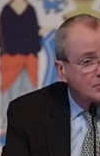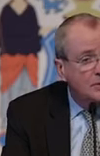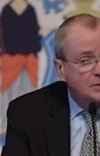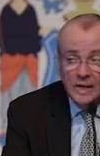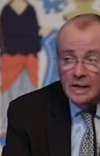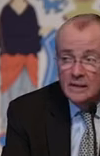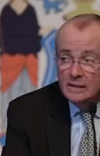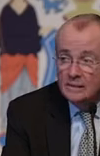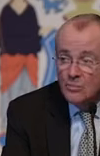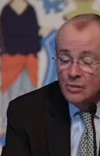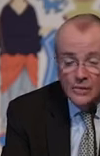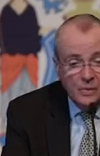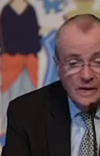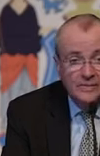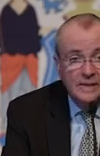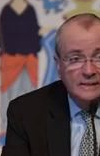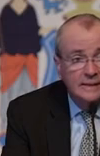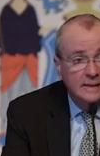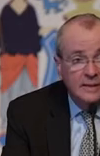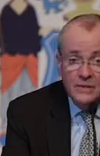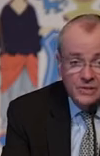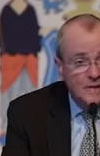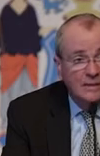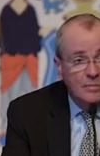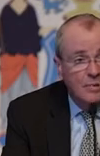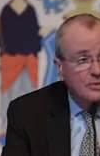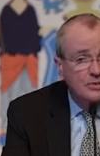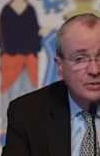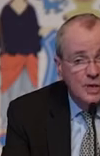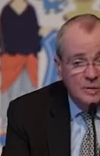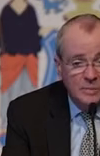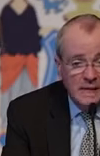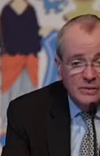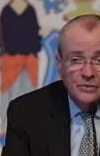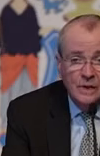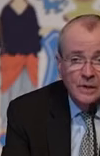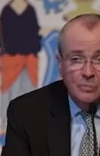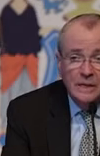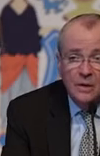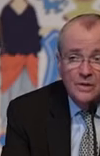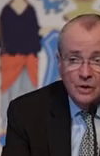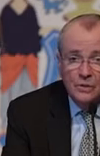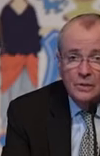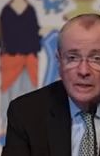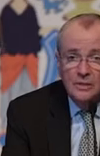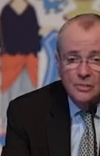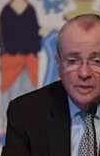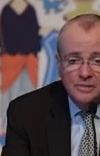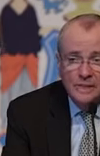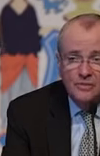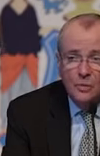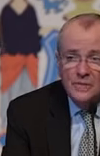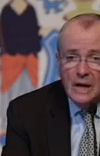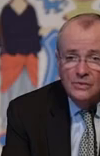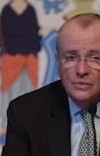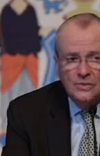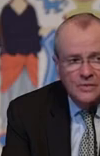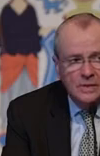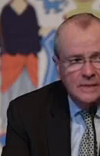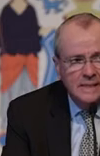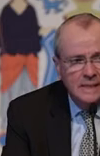highest single day number that we have hit. And these are not numbers, these are human beings, bringing our total cumulatively to